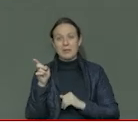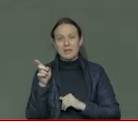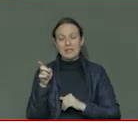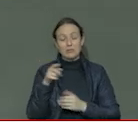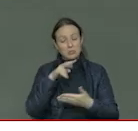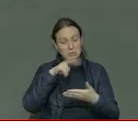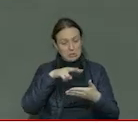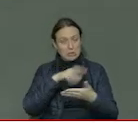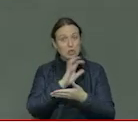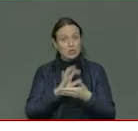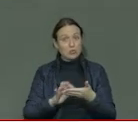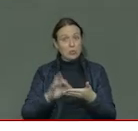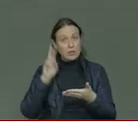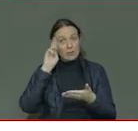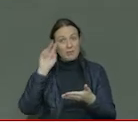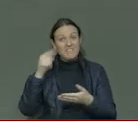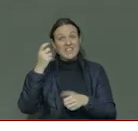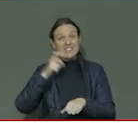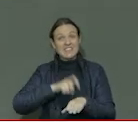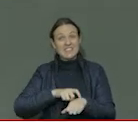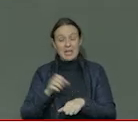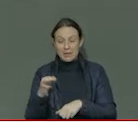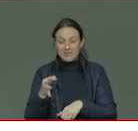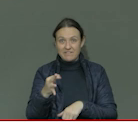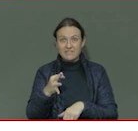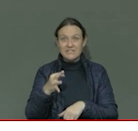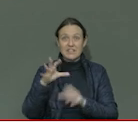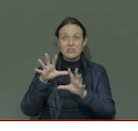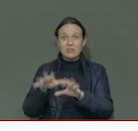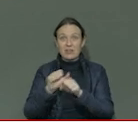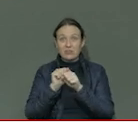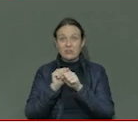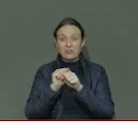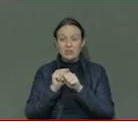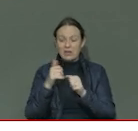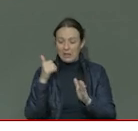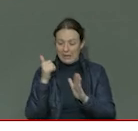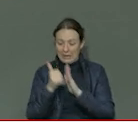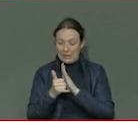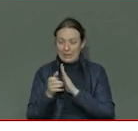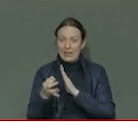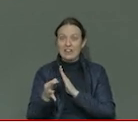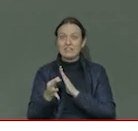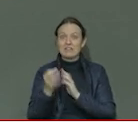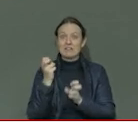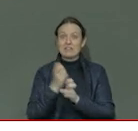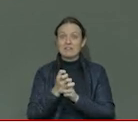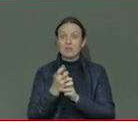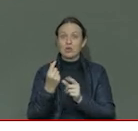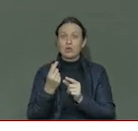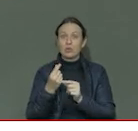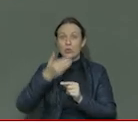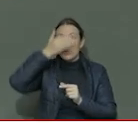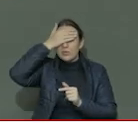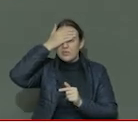read, take note of the first time he catches a fish. He feels so bad to kill that fish, he actually covers the head so